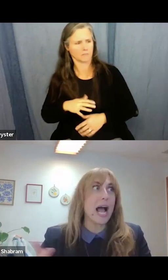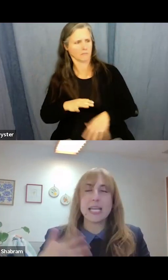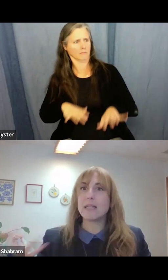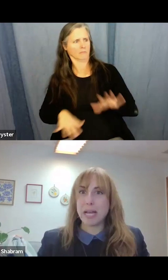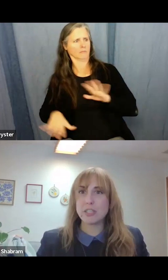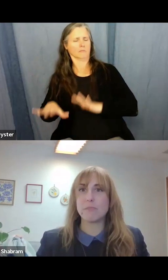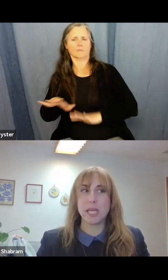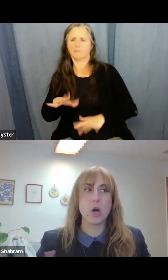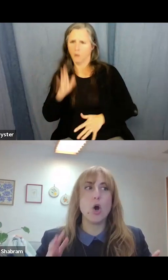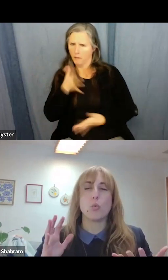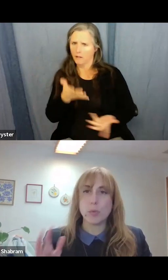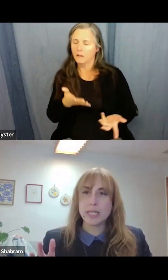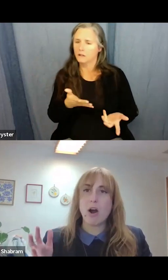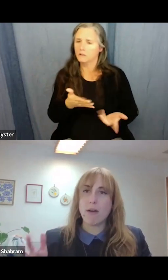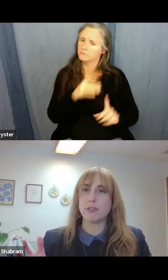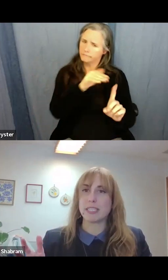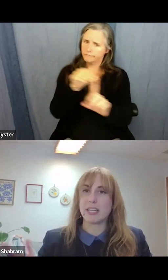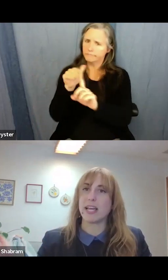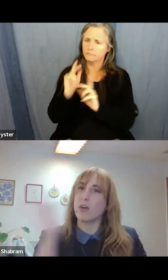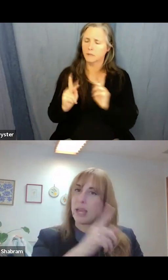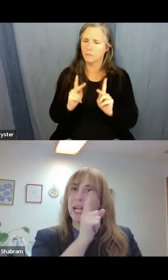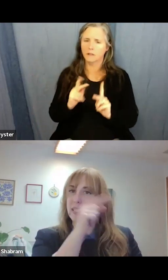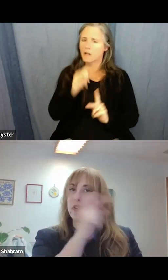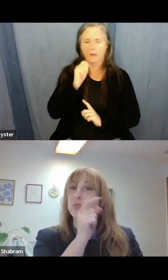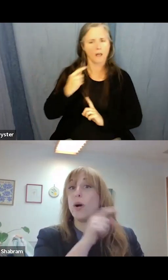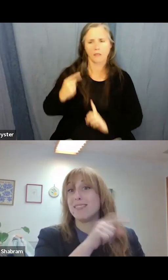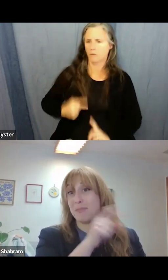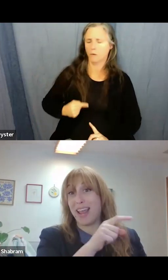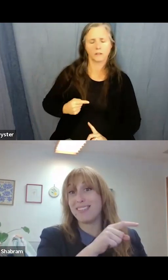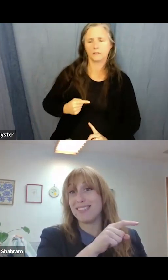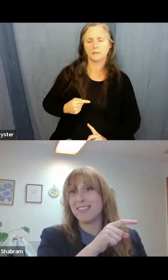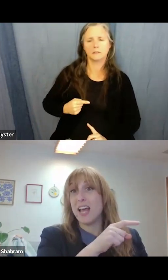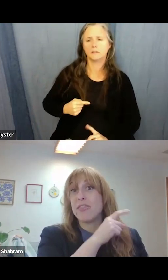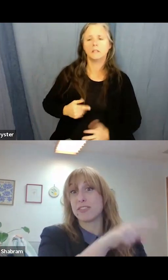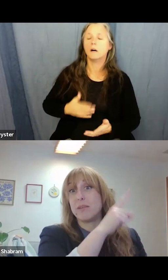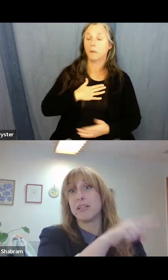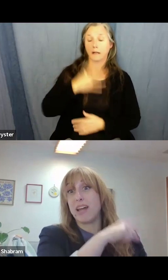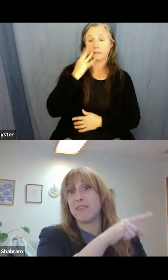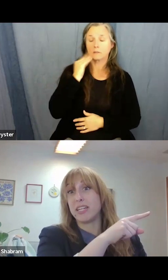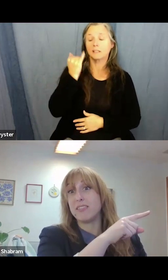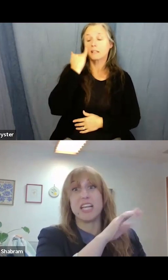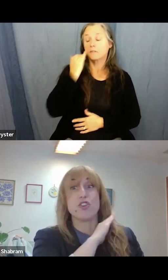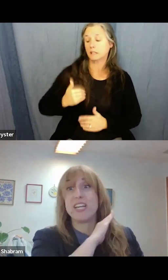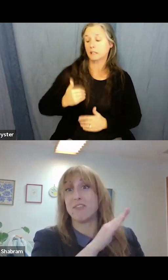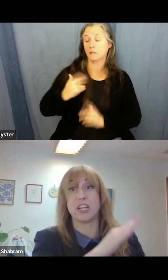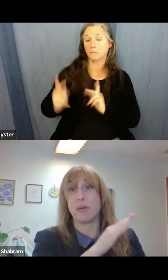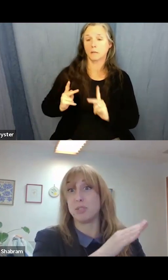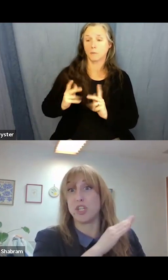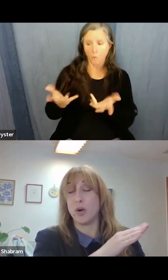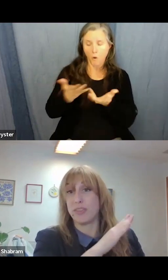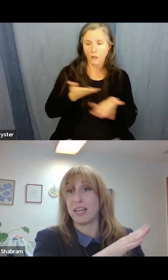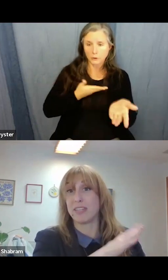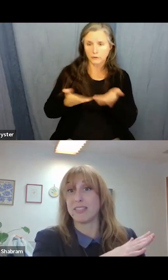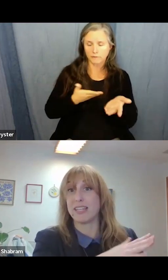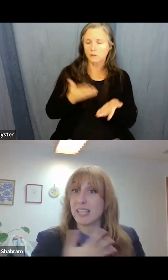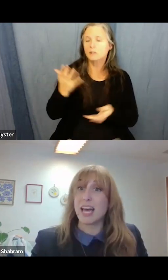case. I can imagine it being really awful to hear like, okay, but except for this one space, there's going to be a lot of evidence and you're never going to be able to